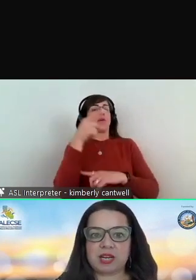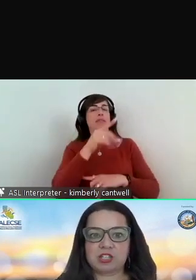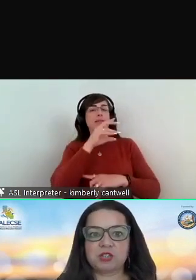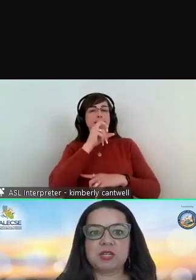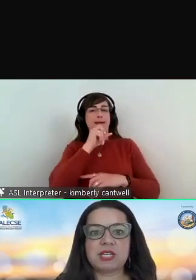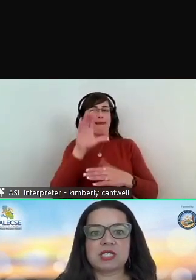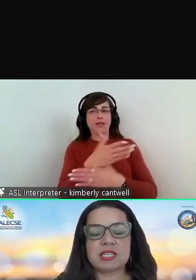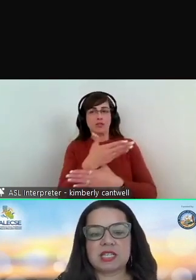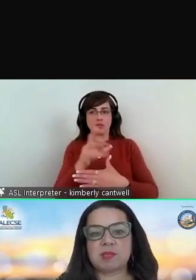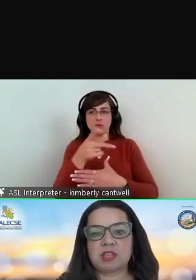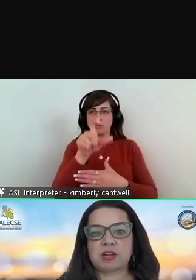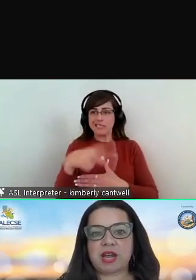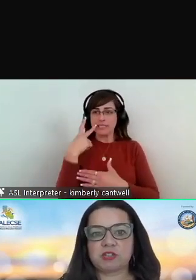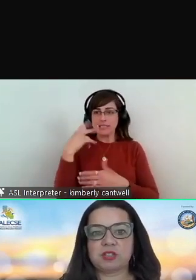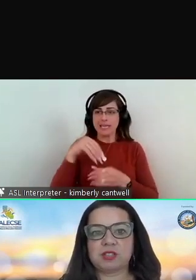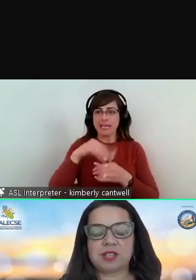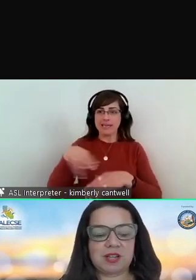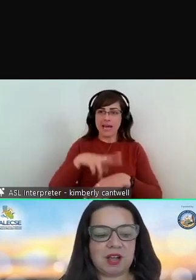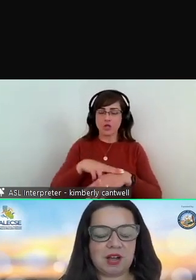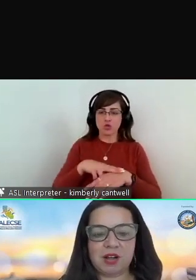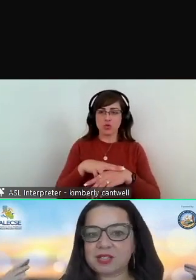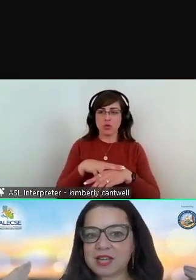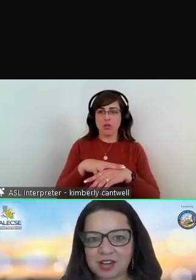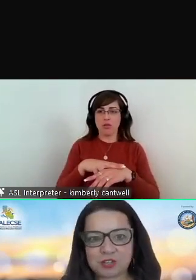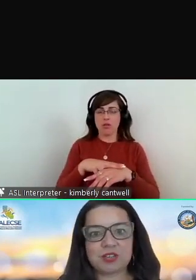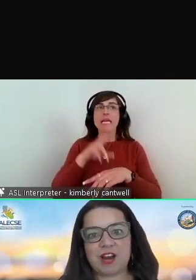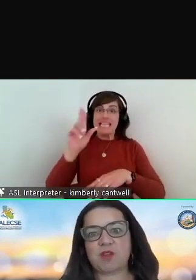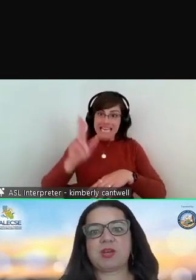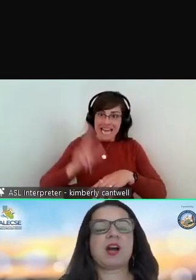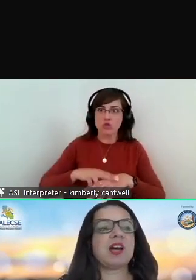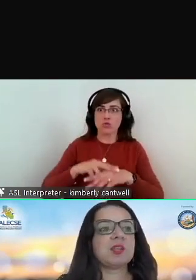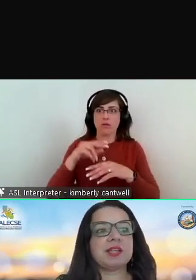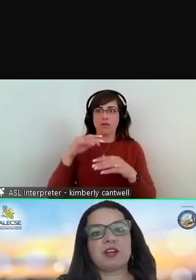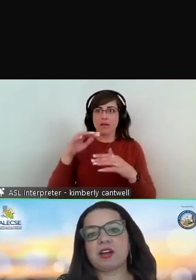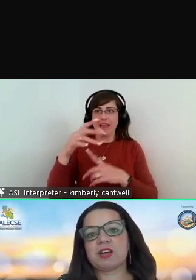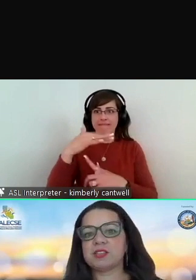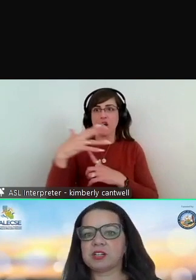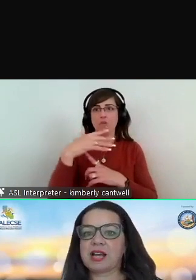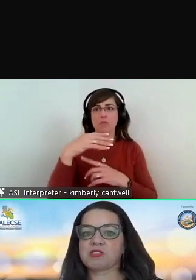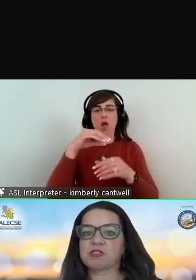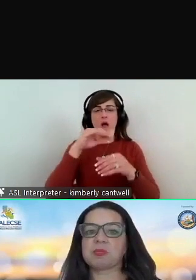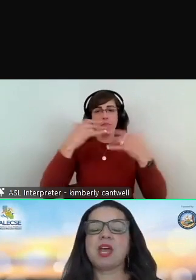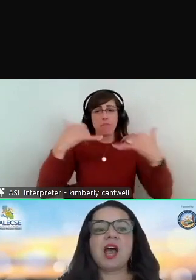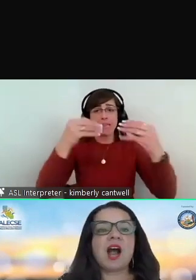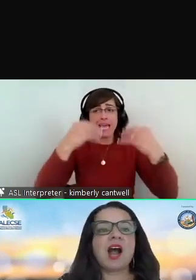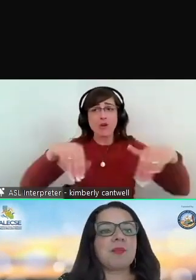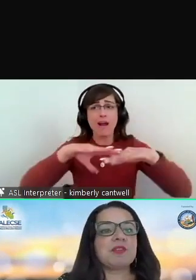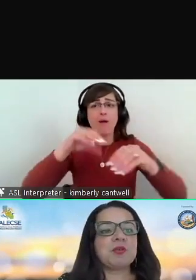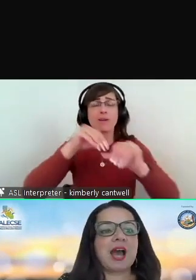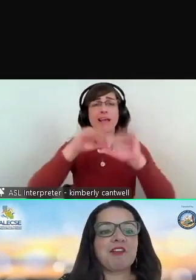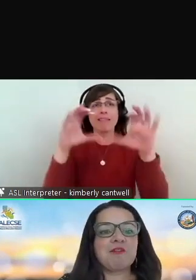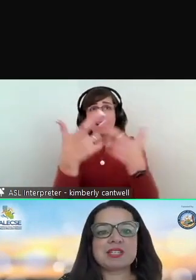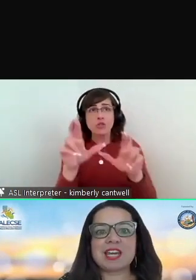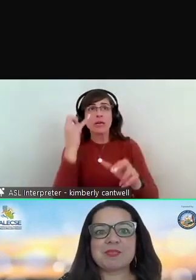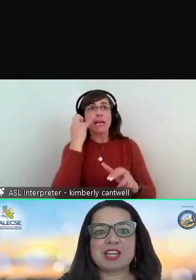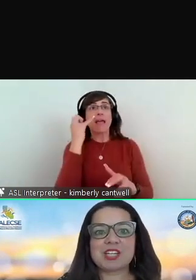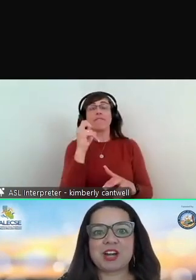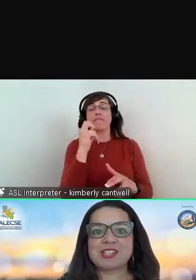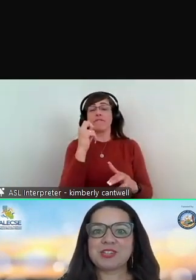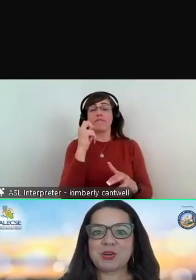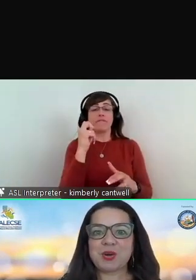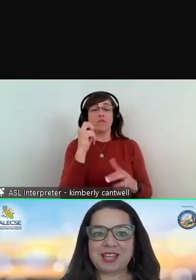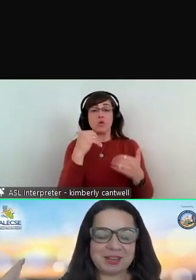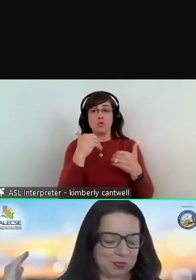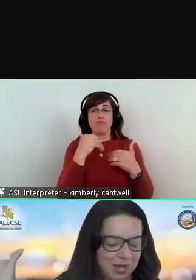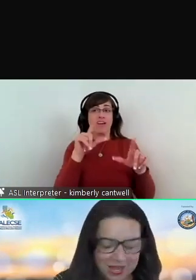age range. You need to see them in their natural environment, on the playground, in their classroom. If you have been to any of my